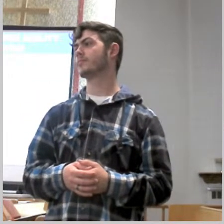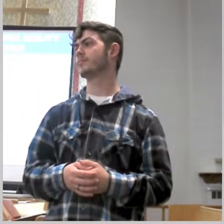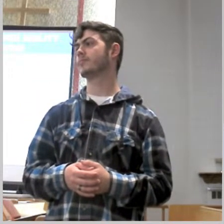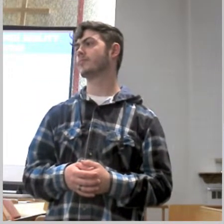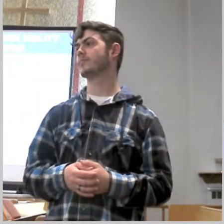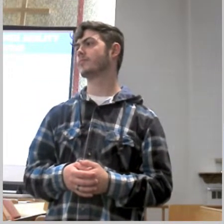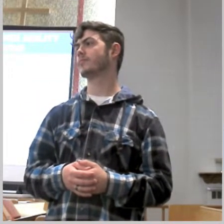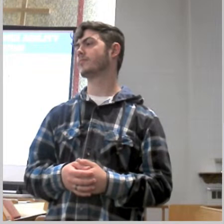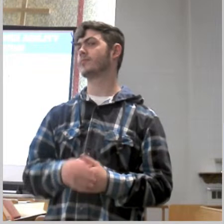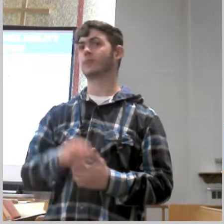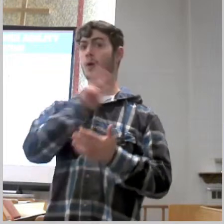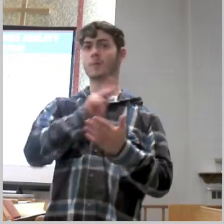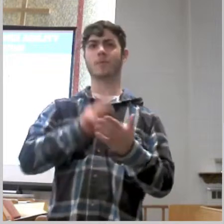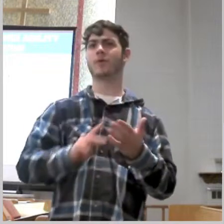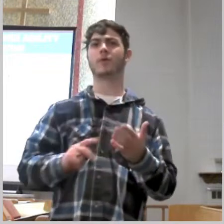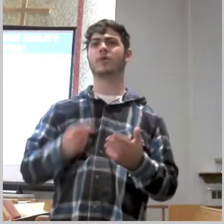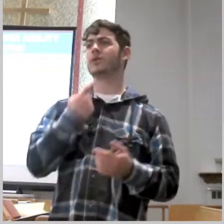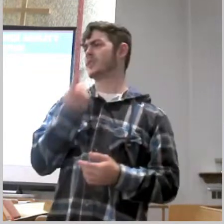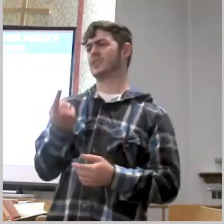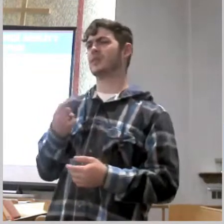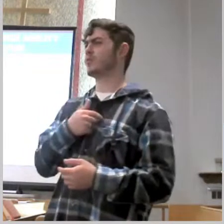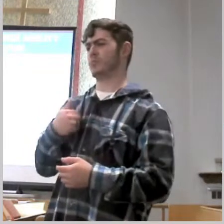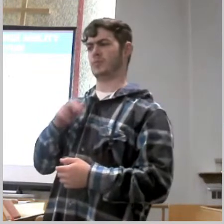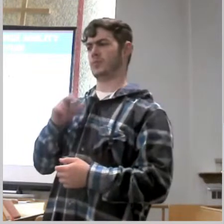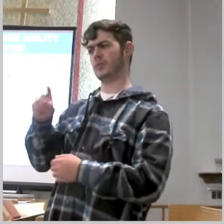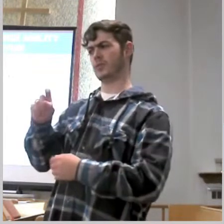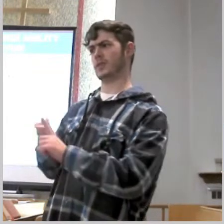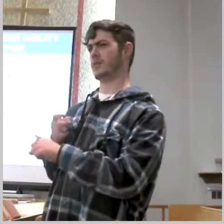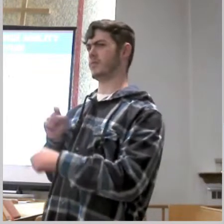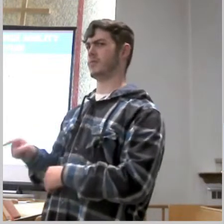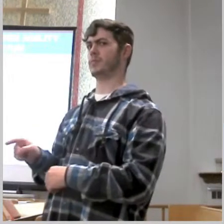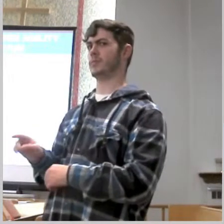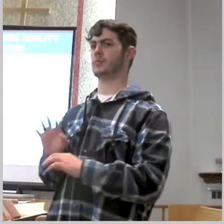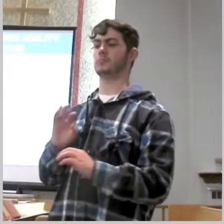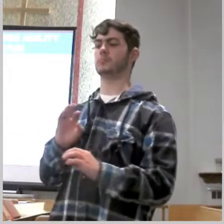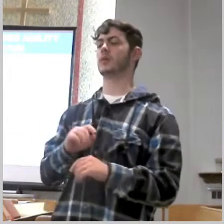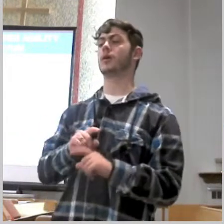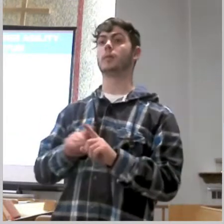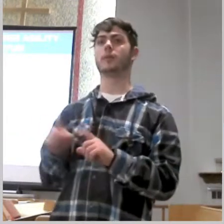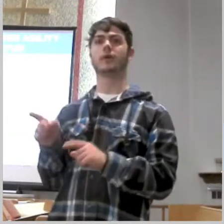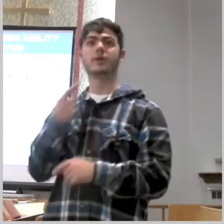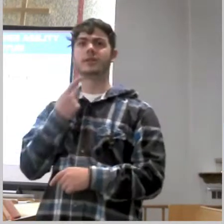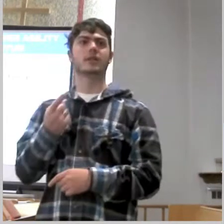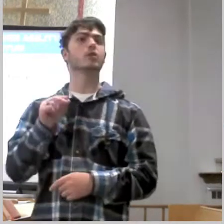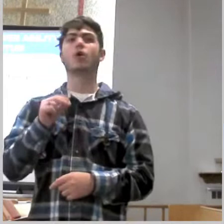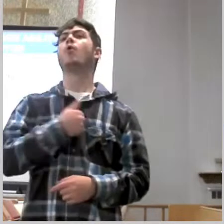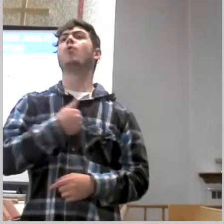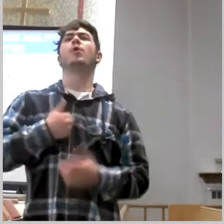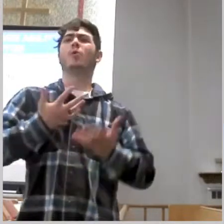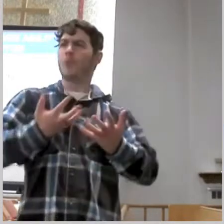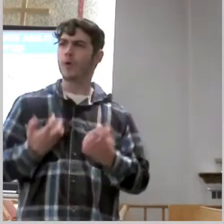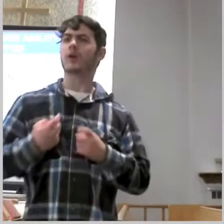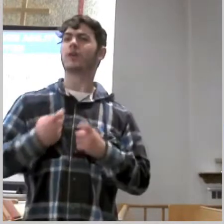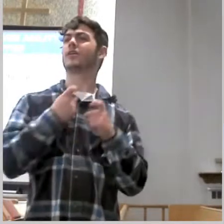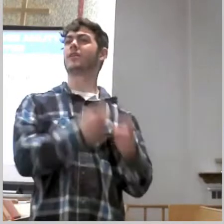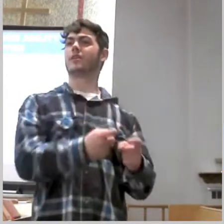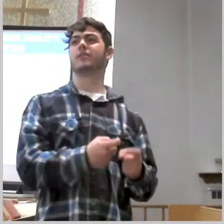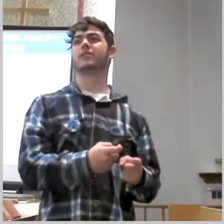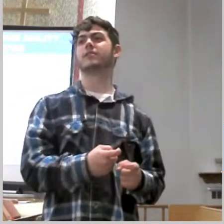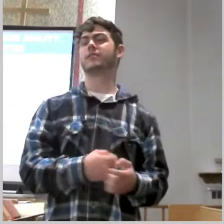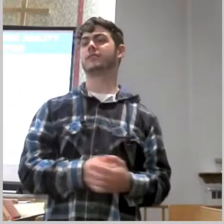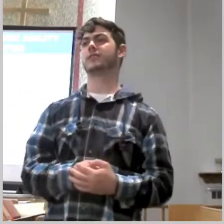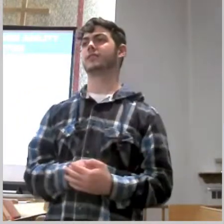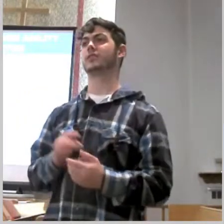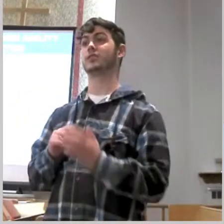we're not even calling on you. But they're like, no, we want to give. Think about that. That's an encouraging thing. This shows a